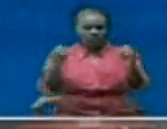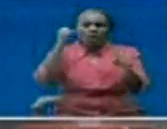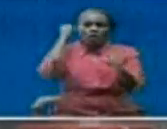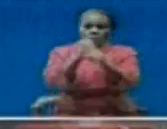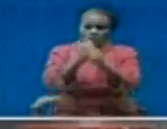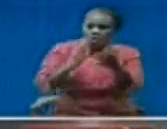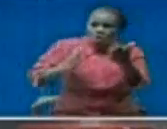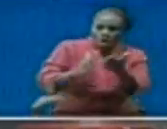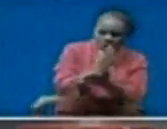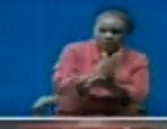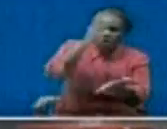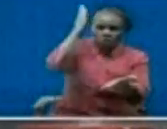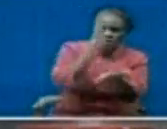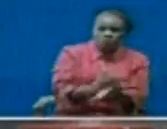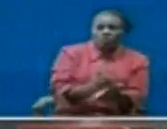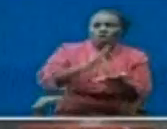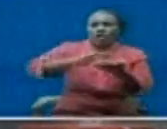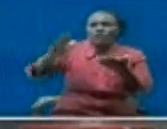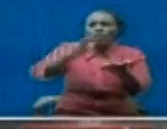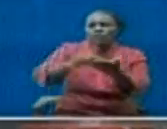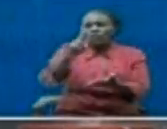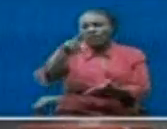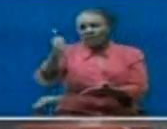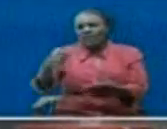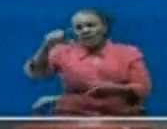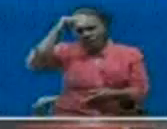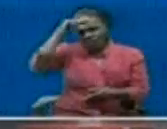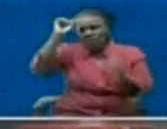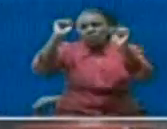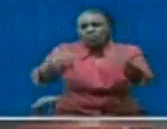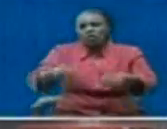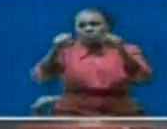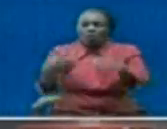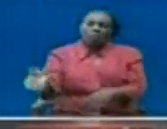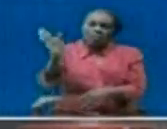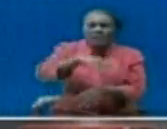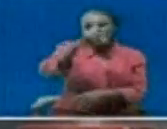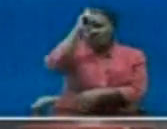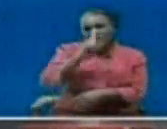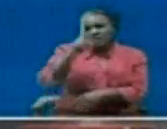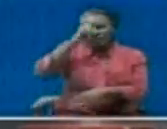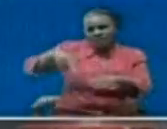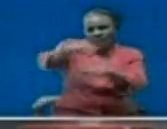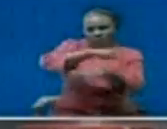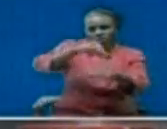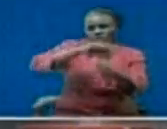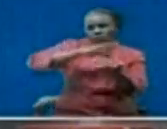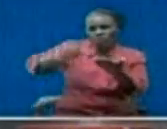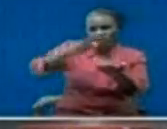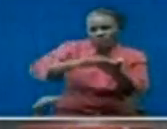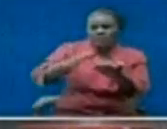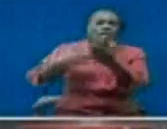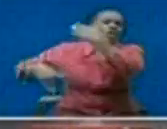with honesty and truth, and let's work on reconciliation. Our government could embark very seriously on national reconciliation,